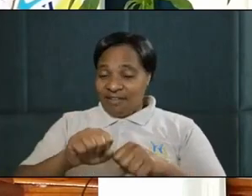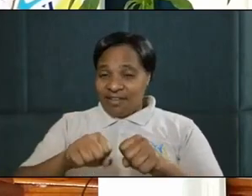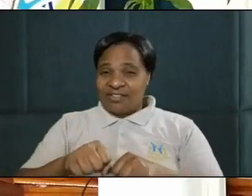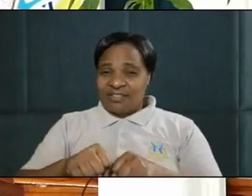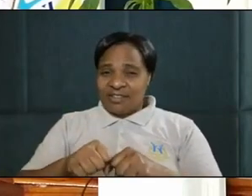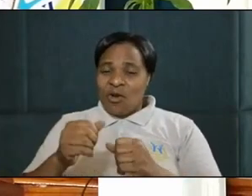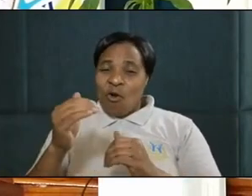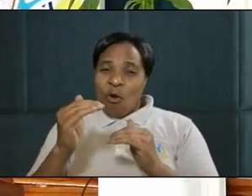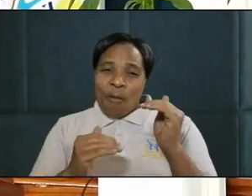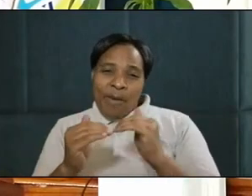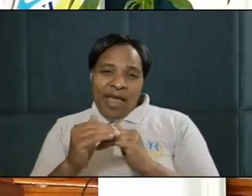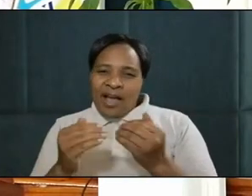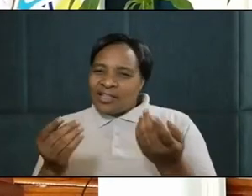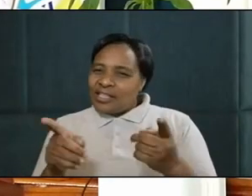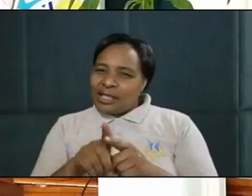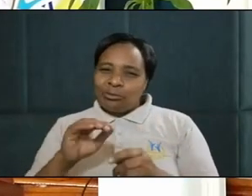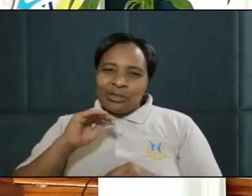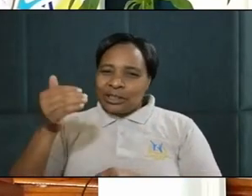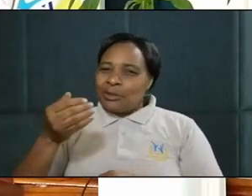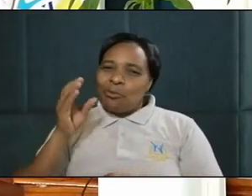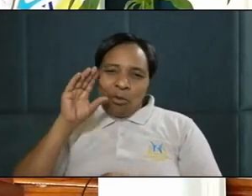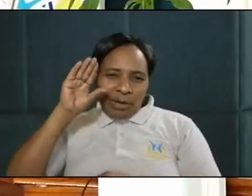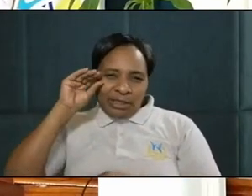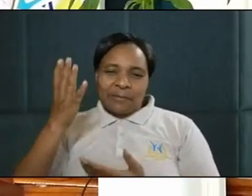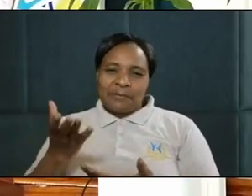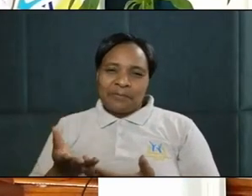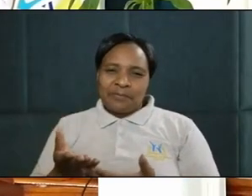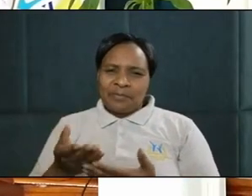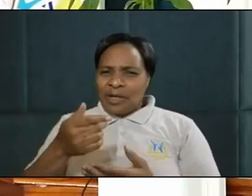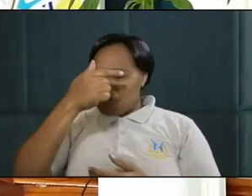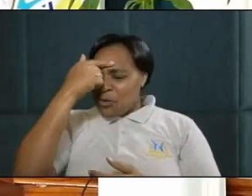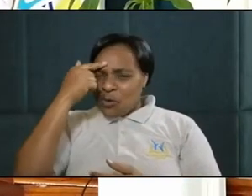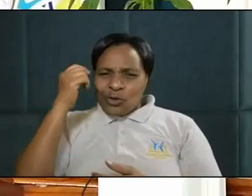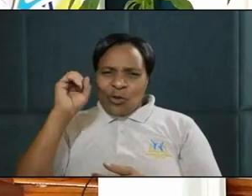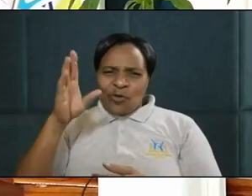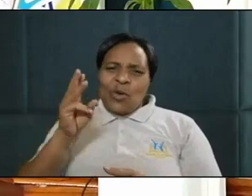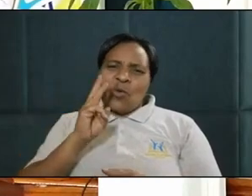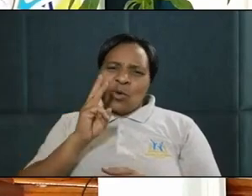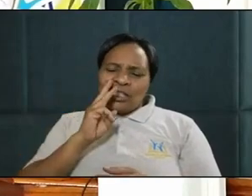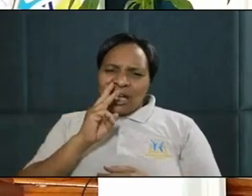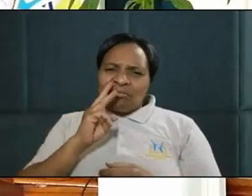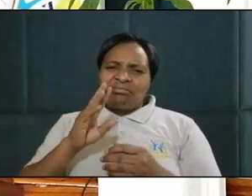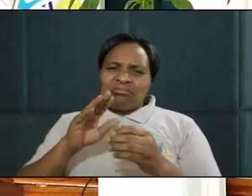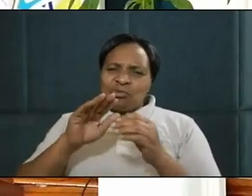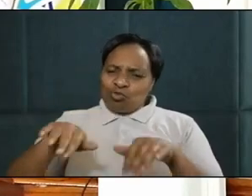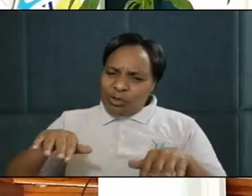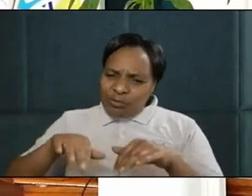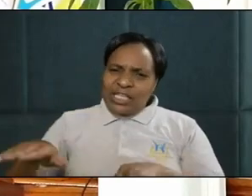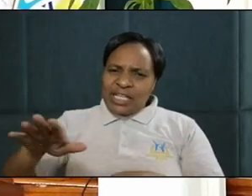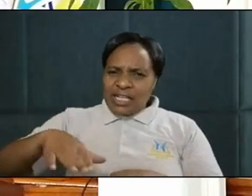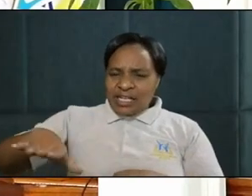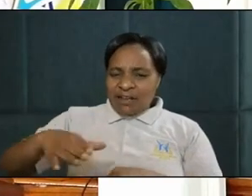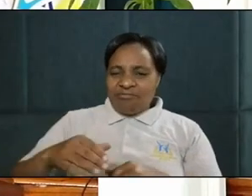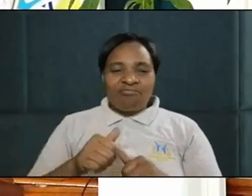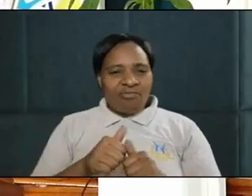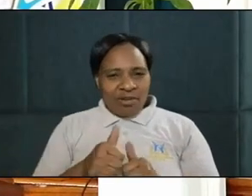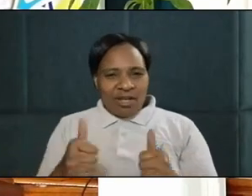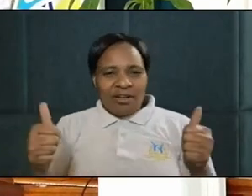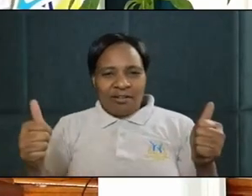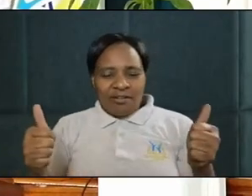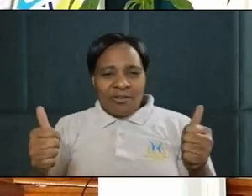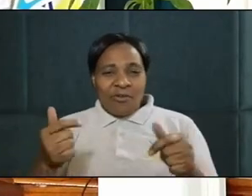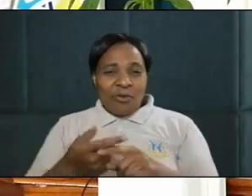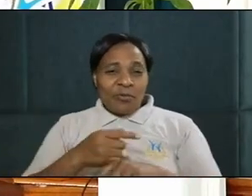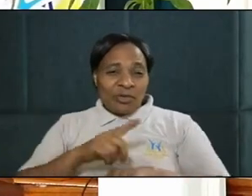compared it to Mombasa. Probably because of the sandy beaches and maybe the beautiful harbor. Well, from